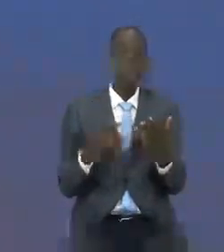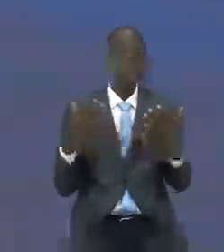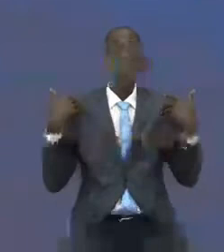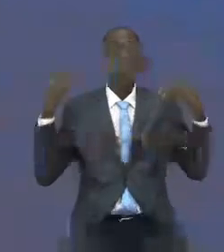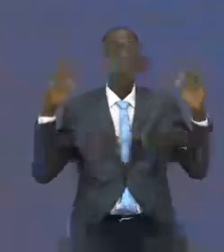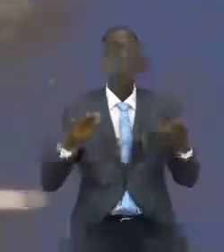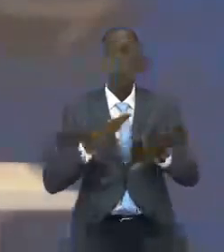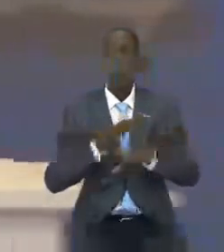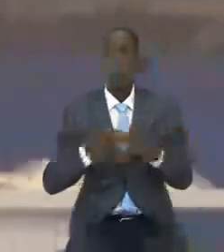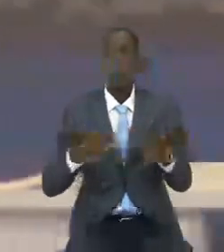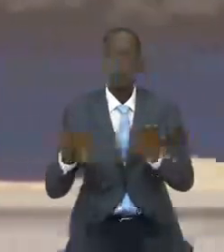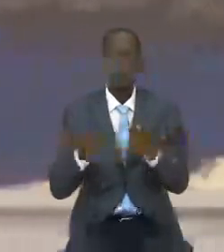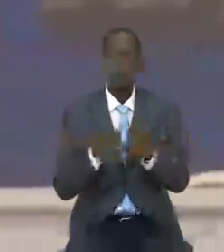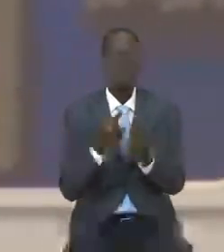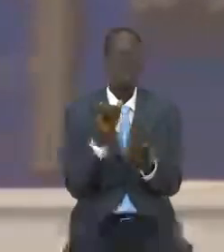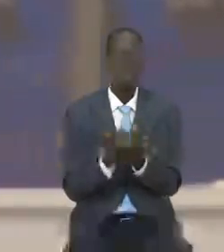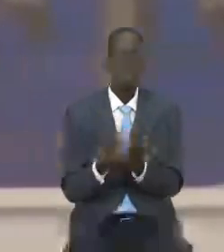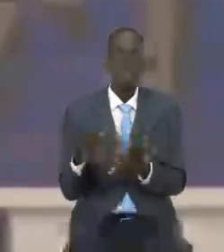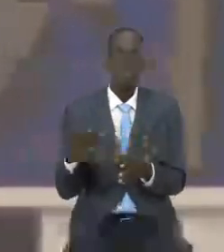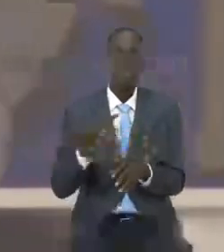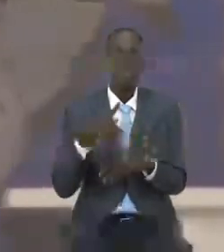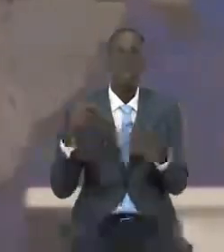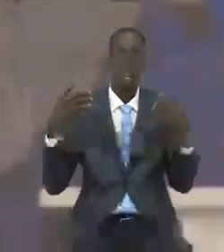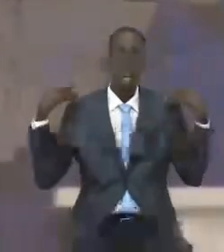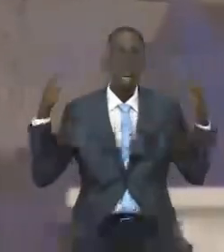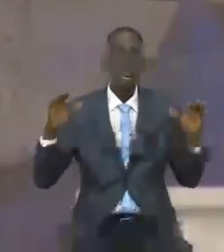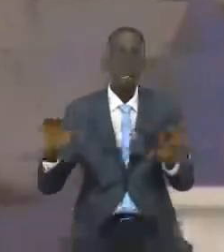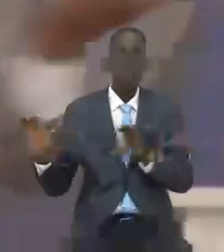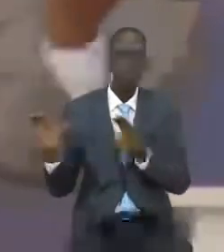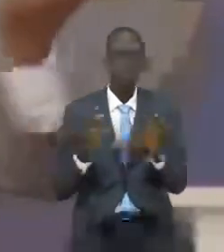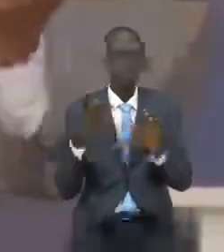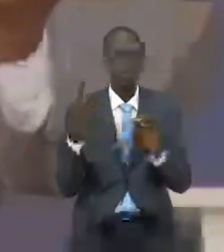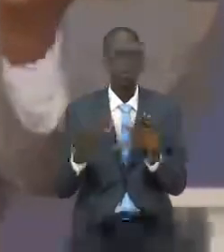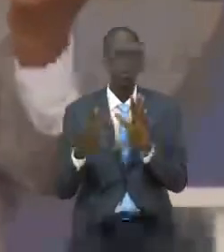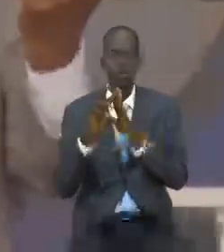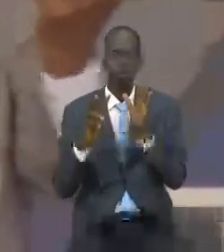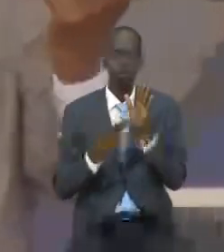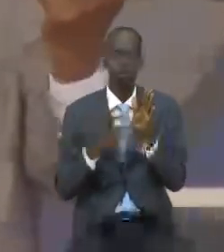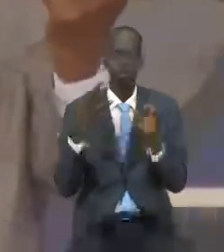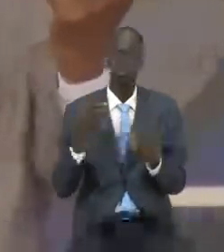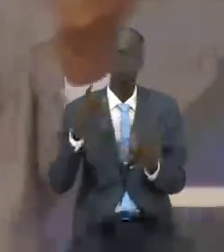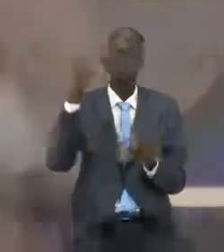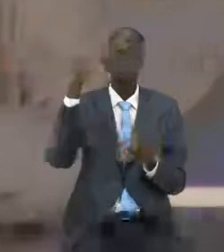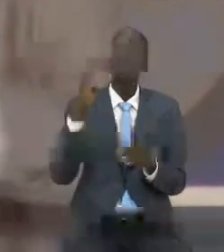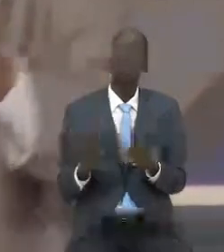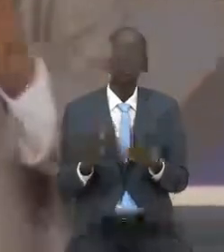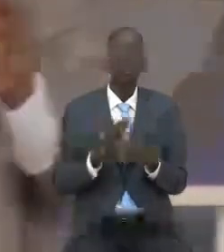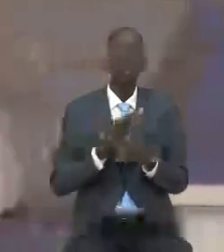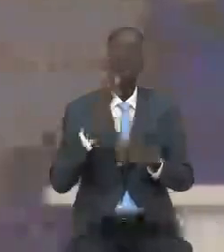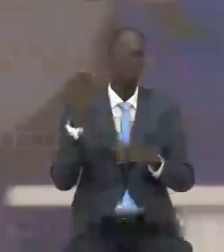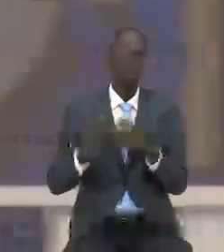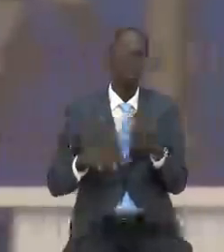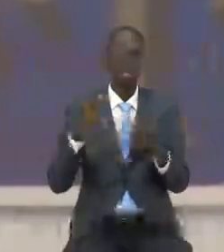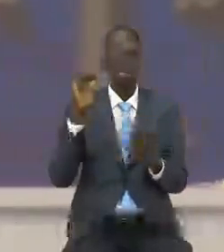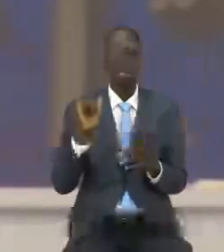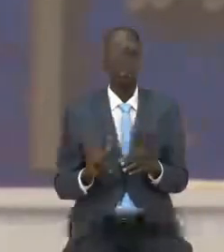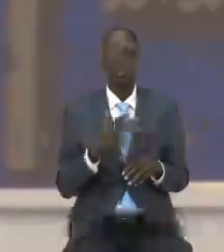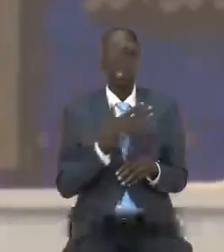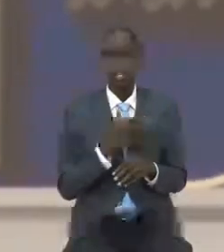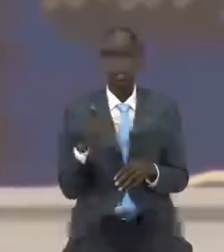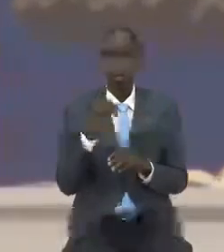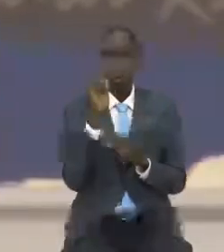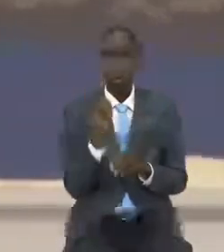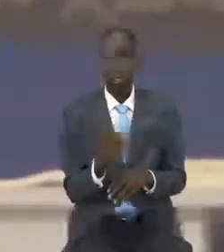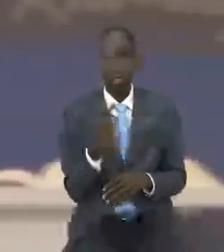do that. They do the will of God explicitly, expressly. And you can tell